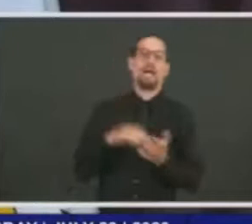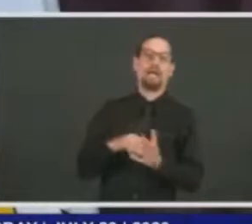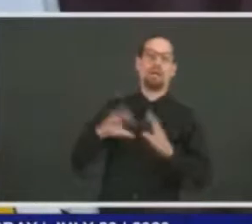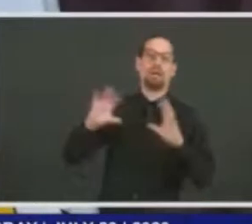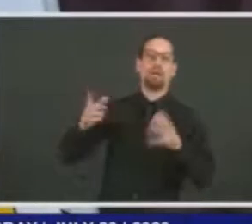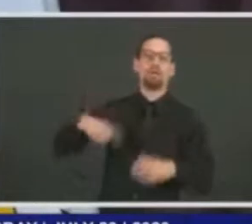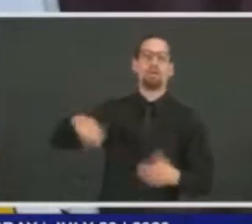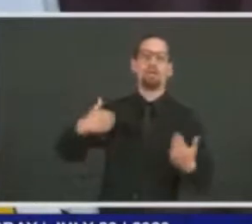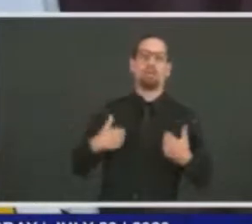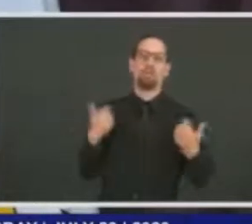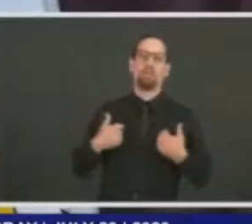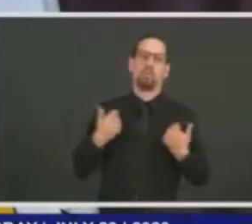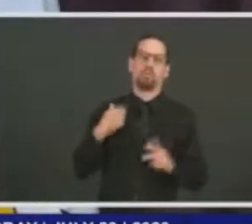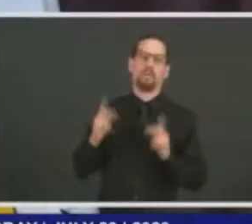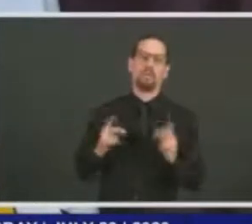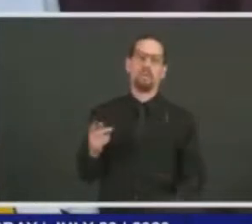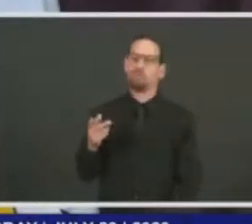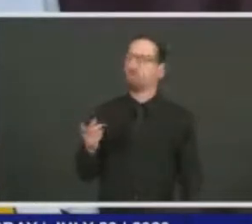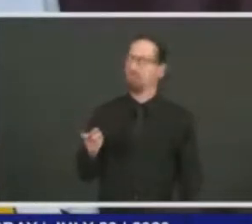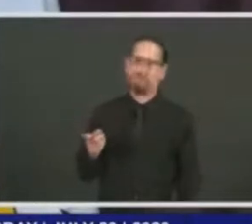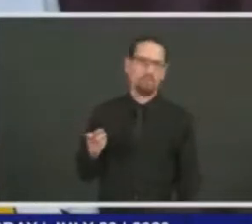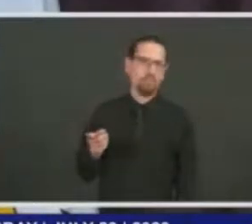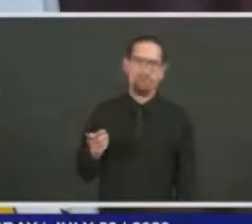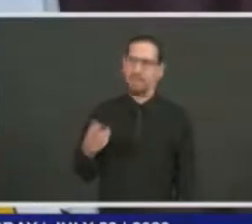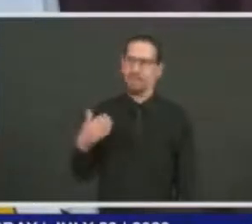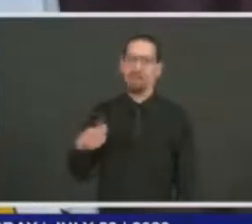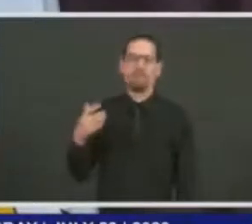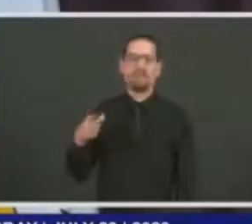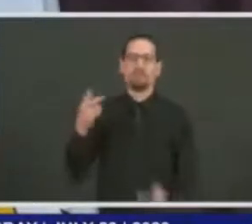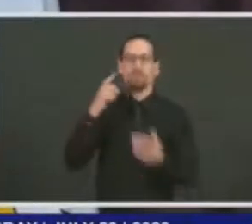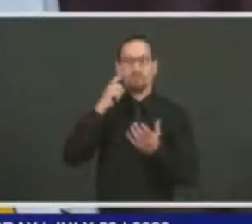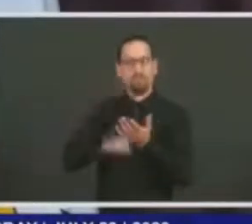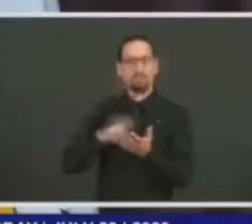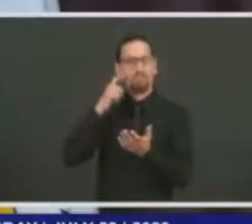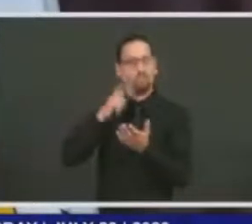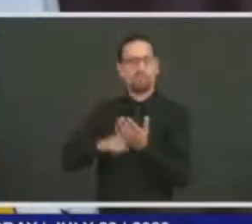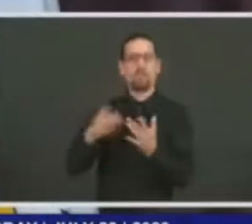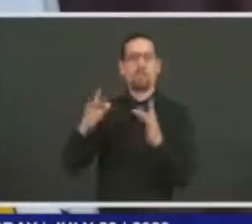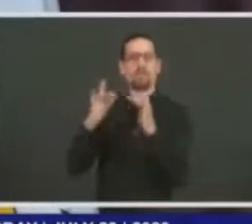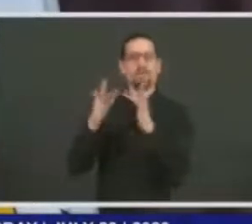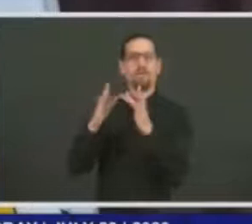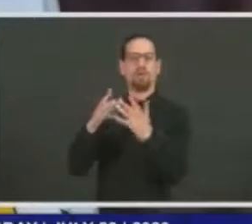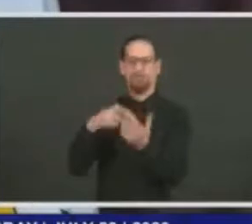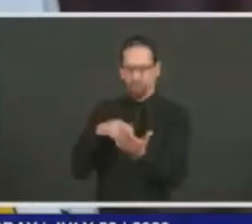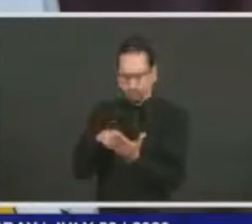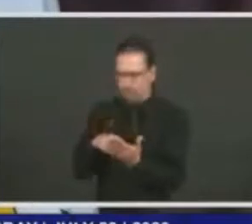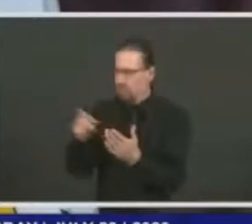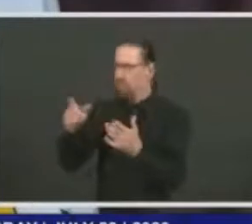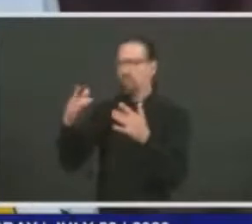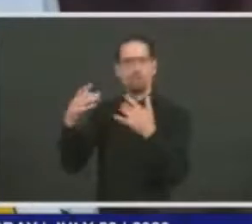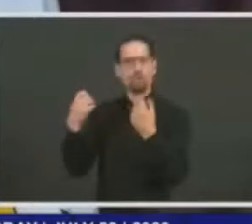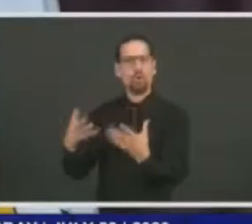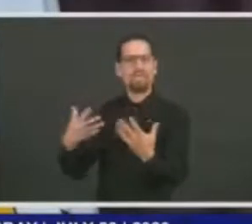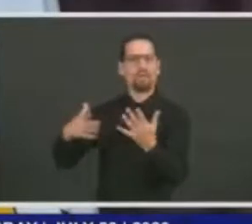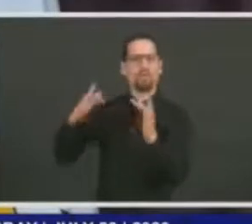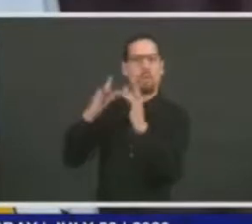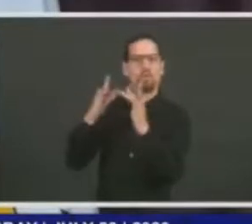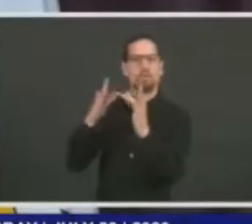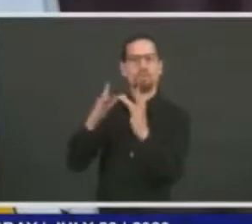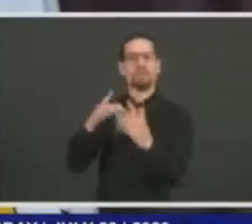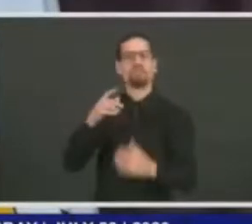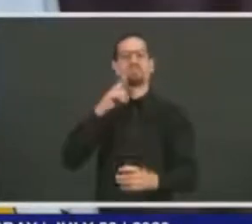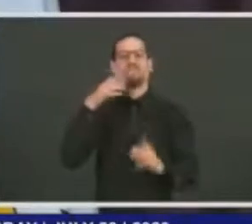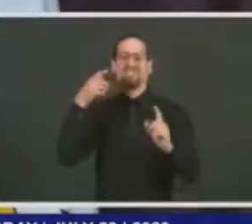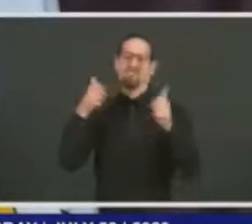multiple close contacts. We need you, the 20-year-olds, the 30-year-olds,